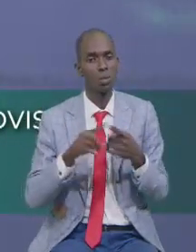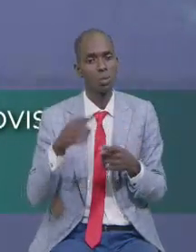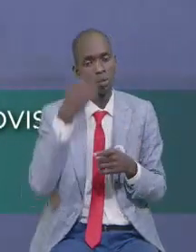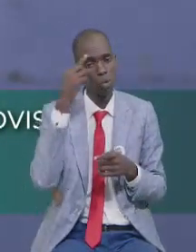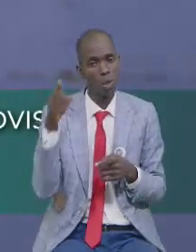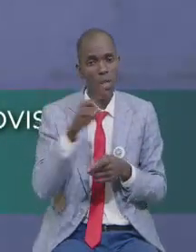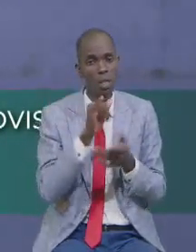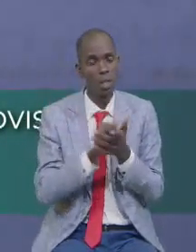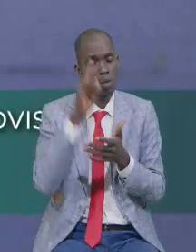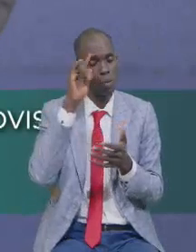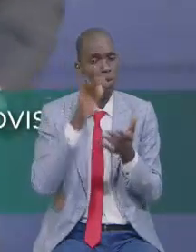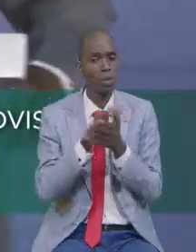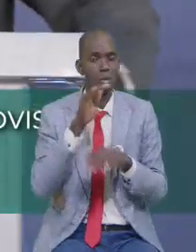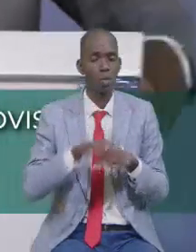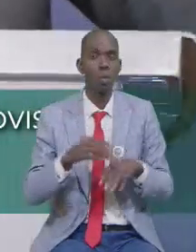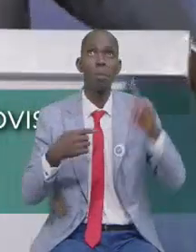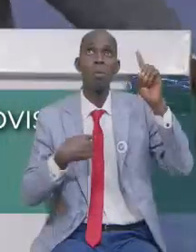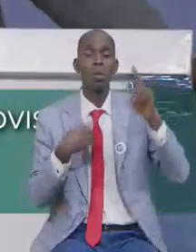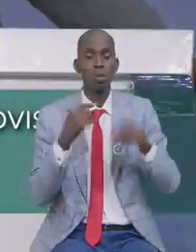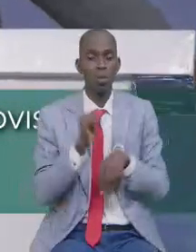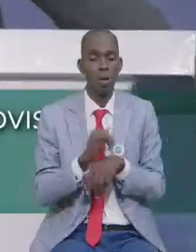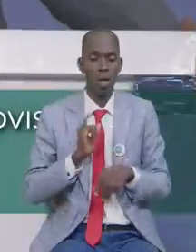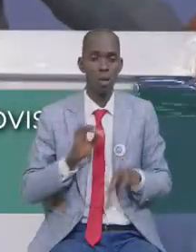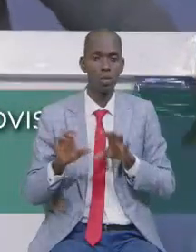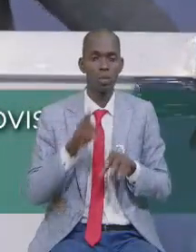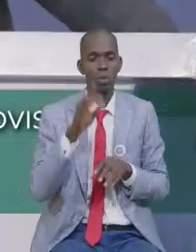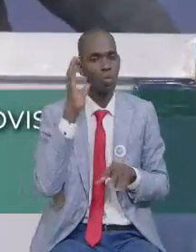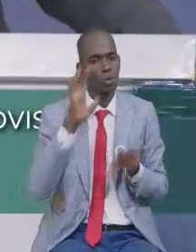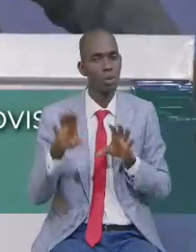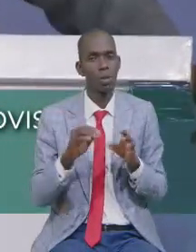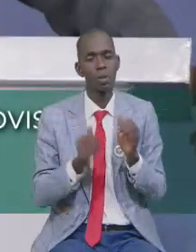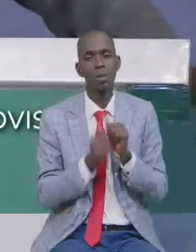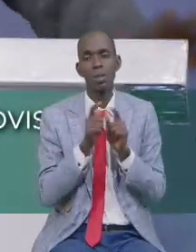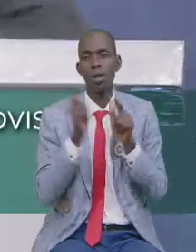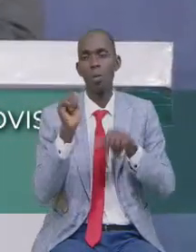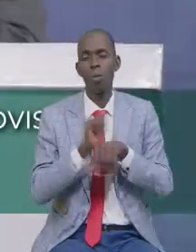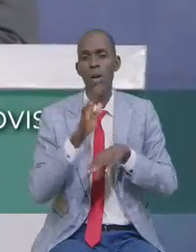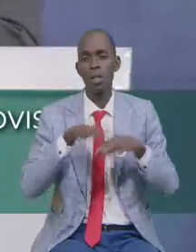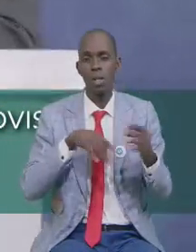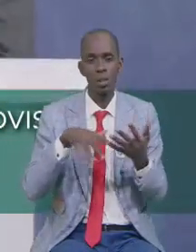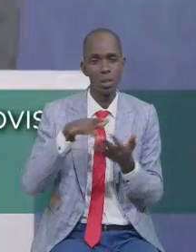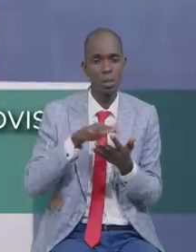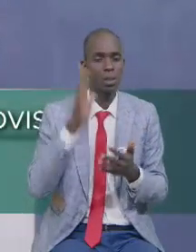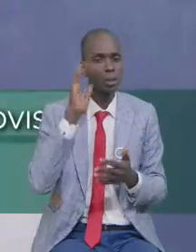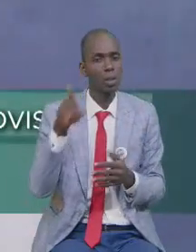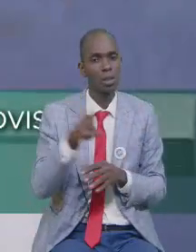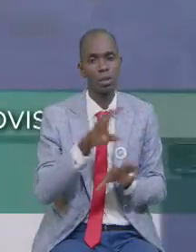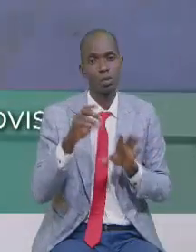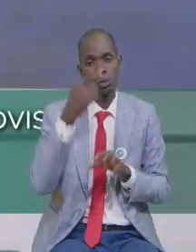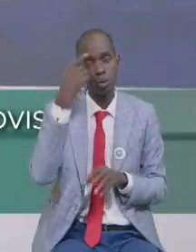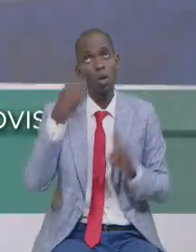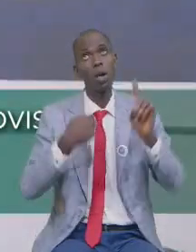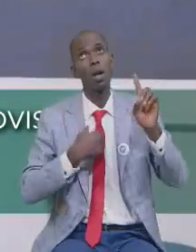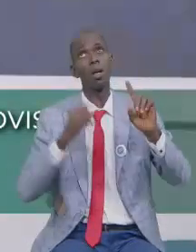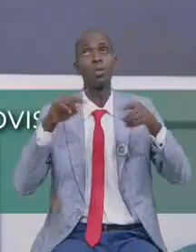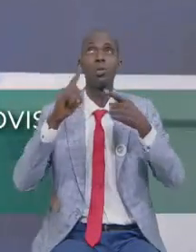the works I do, he shall do, and greater works than these shall he do, because I go to the Father. I have